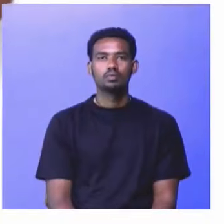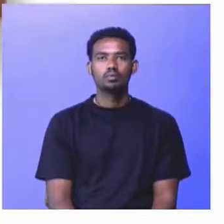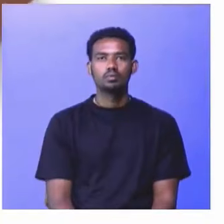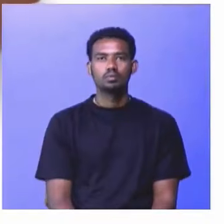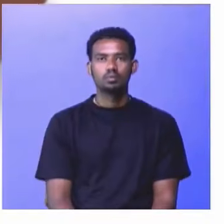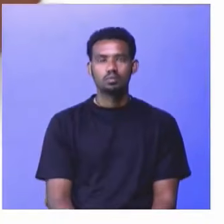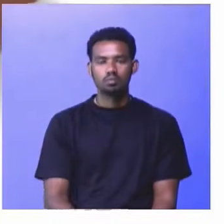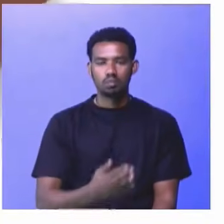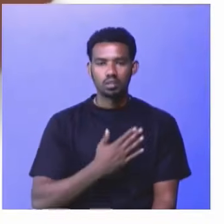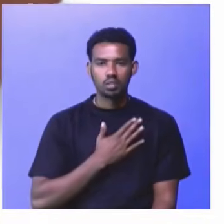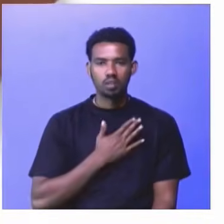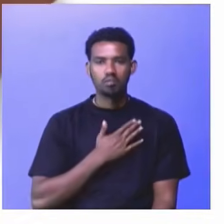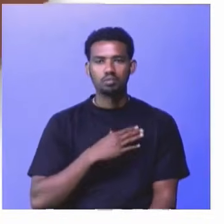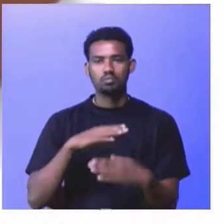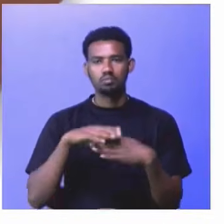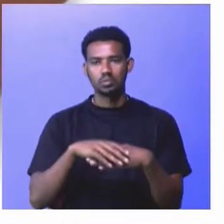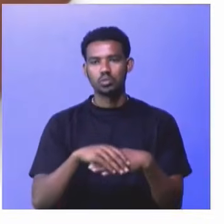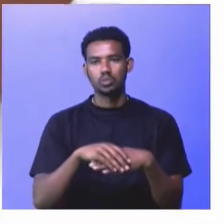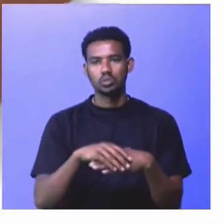myself.